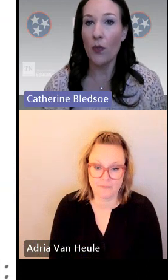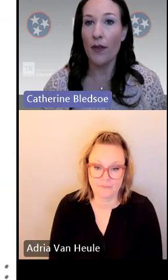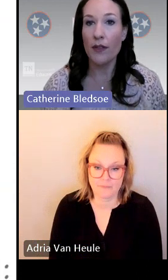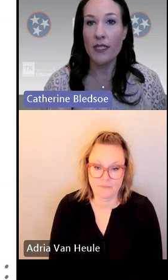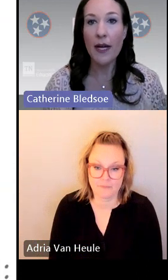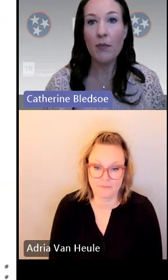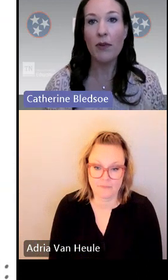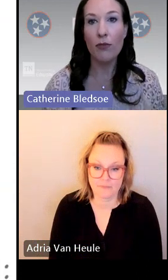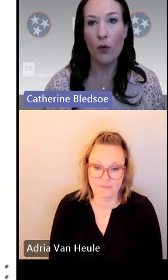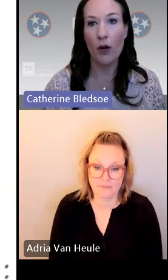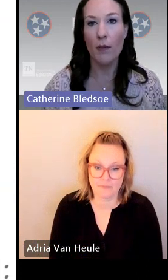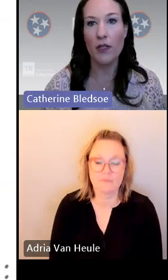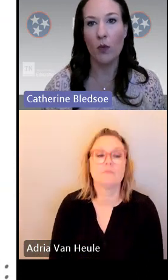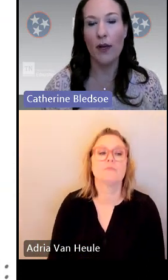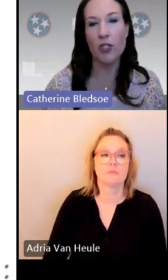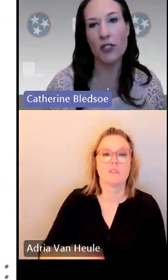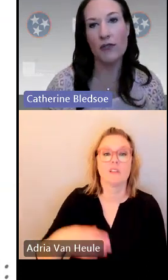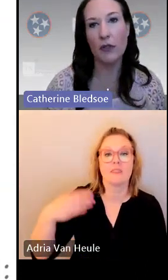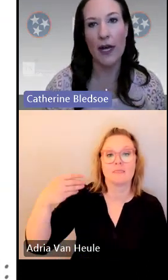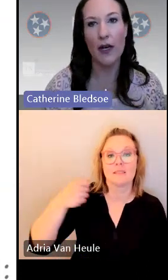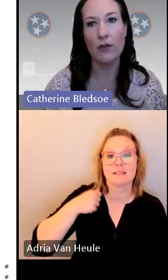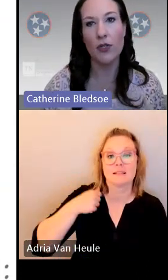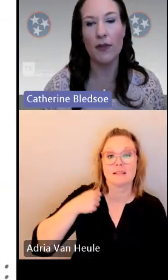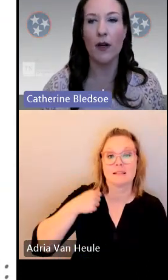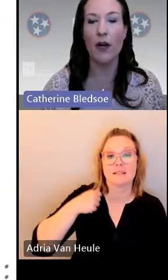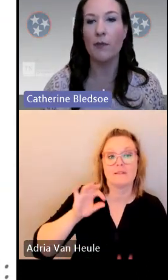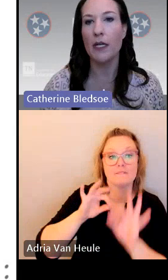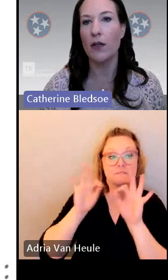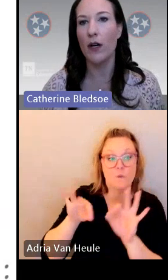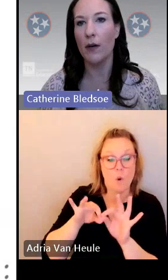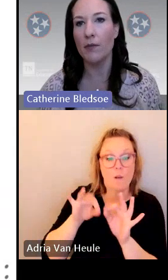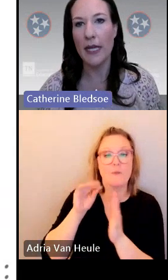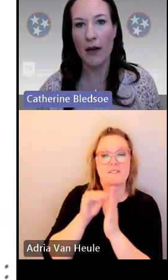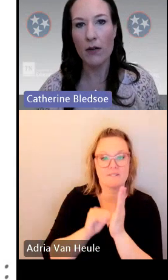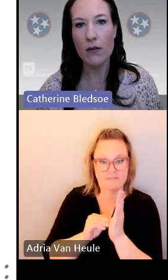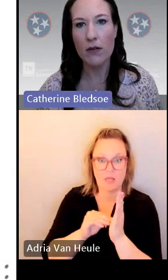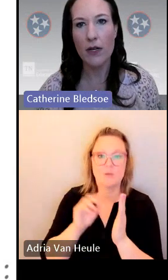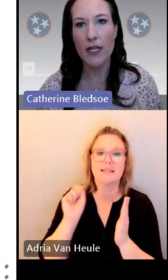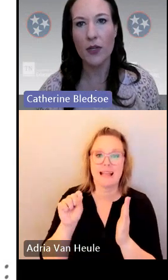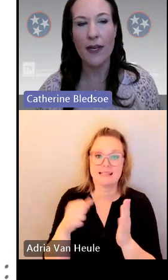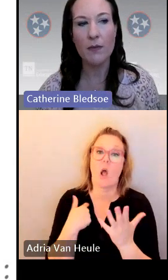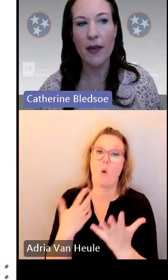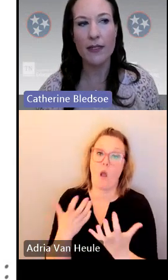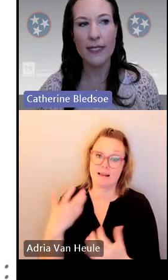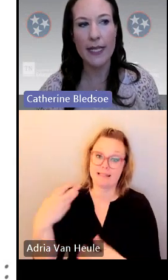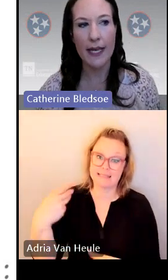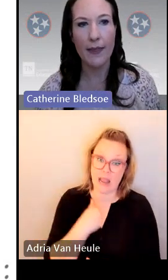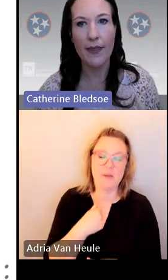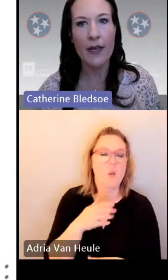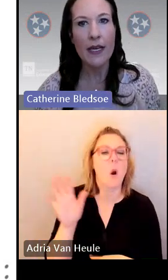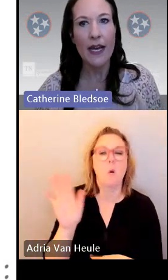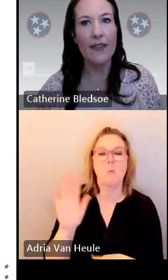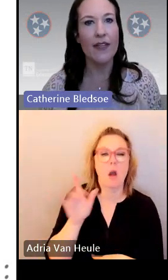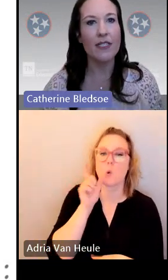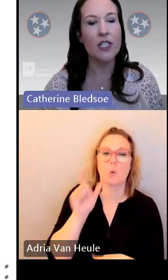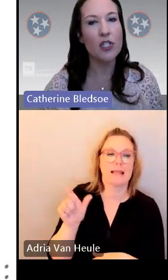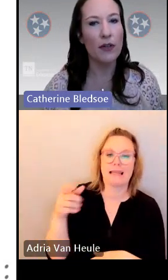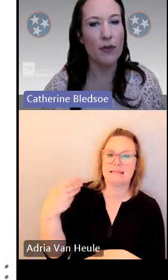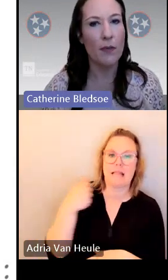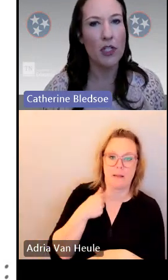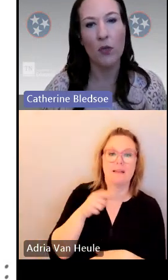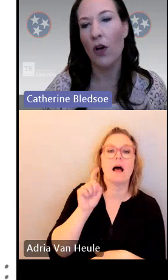Yes. So the stipend form is what she's filled out to either opt in or opt out. And so that's by the 10th. And